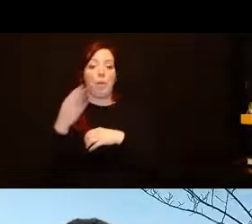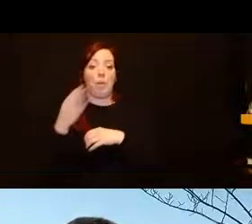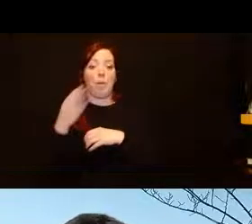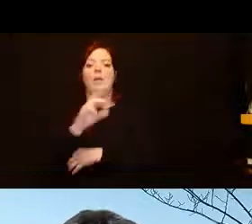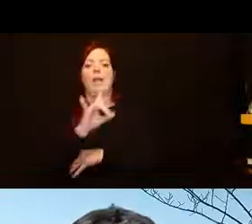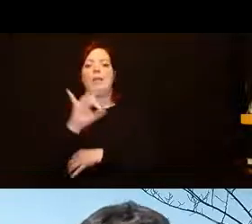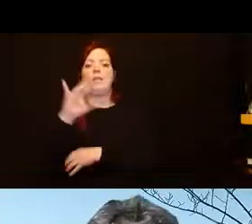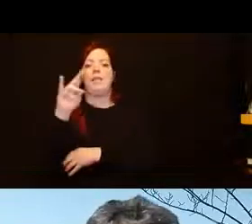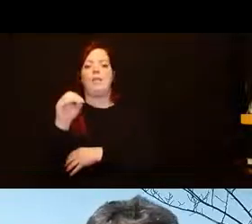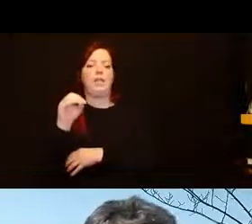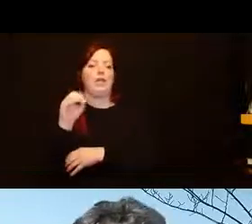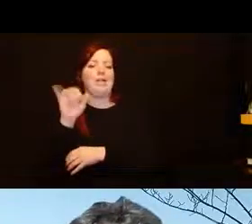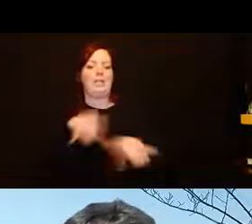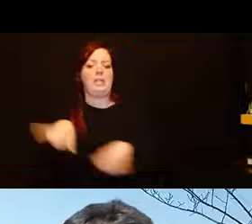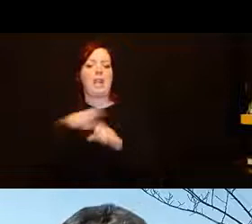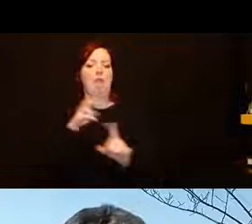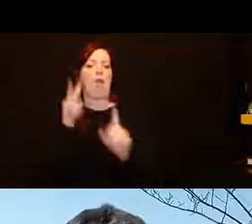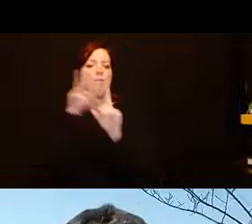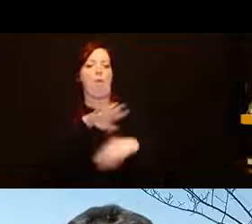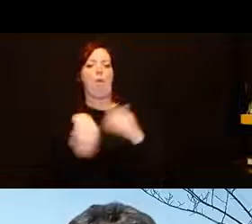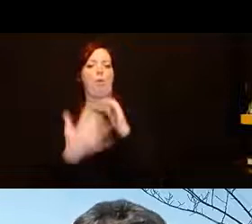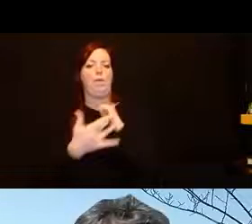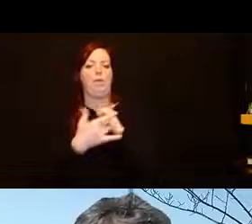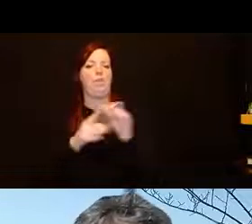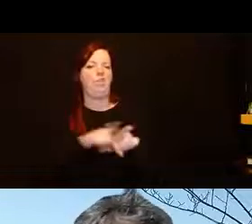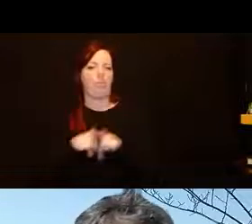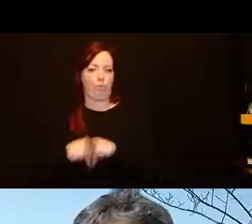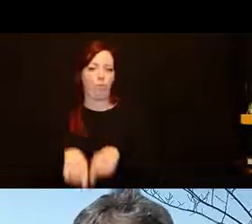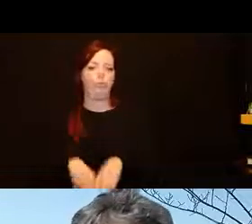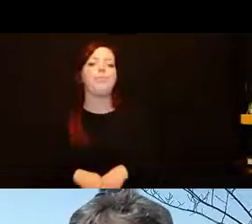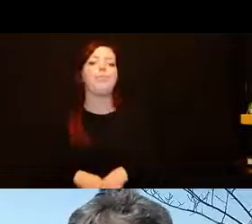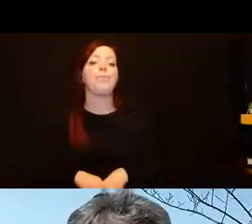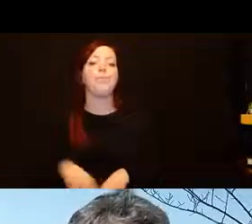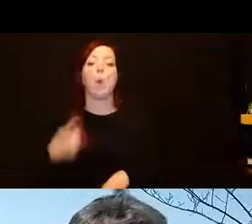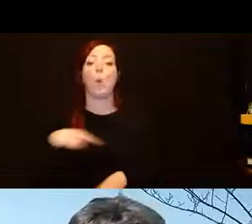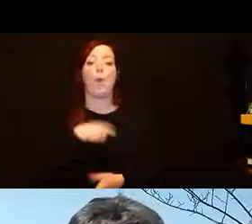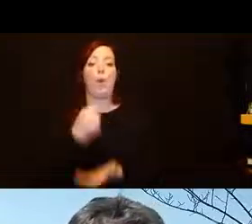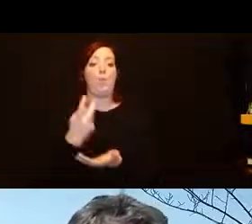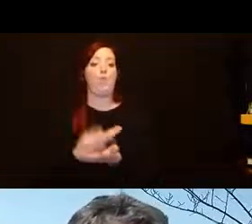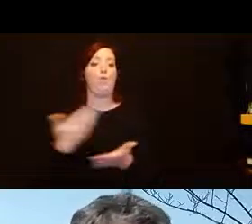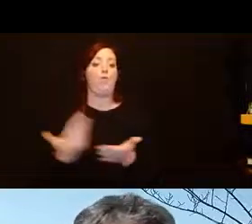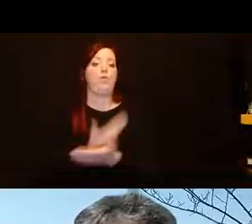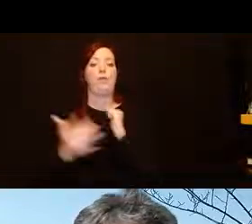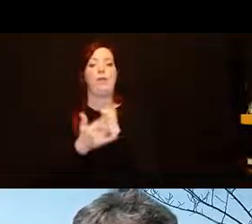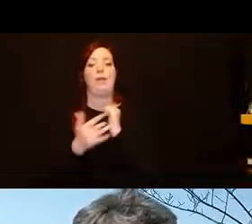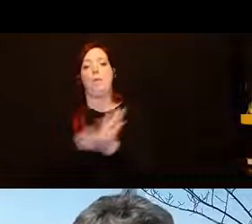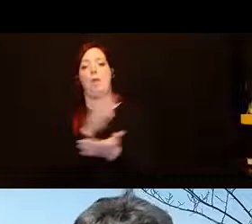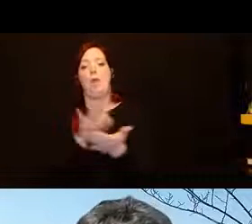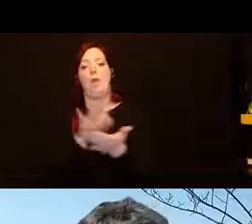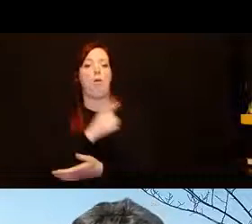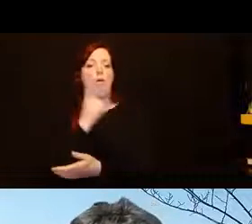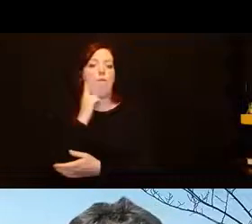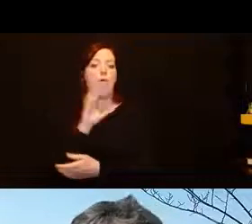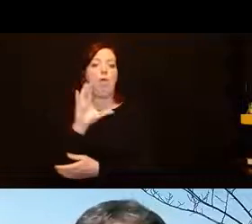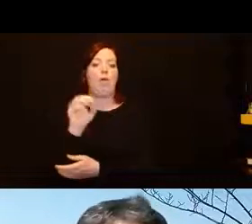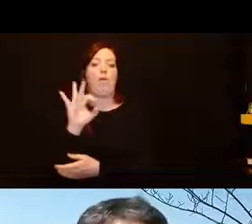Then we have approved a new technical paper on conformance testing for H.870. This